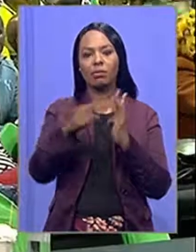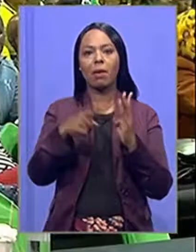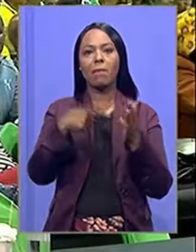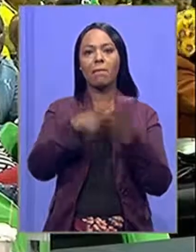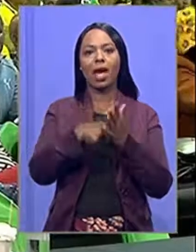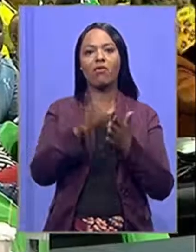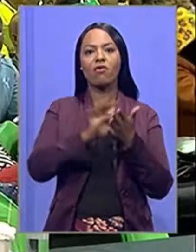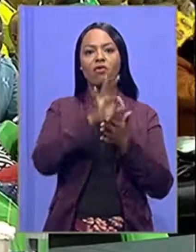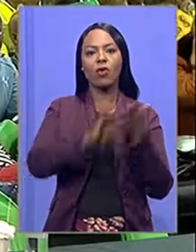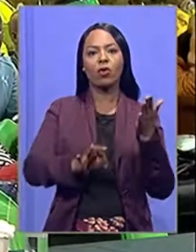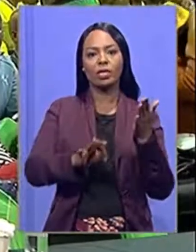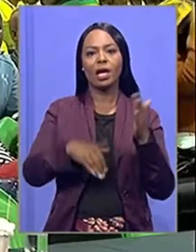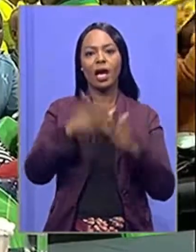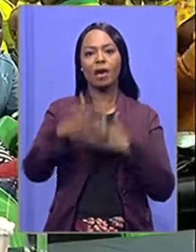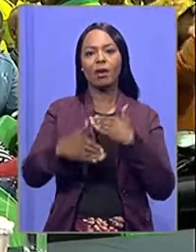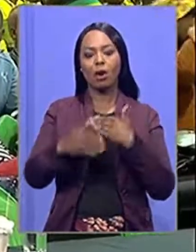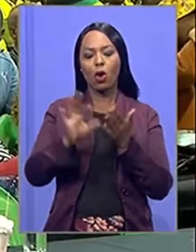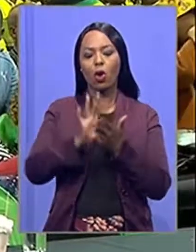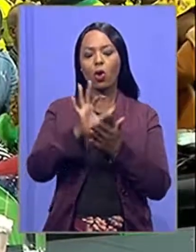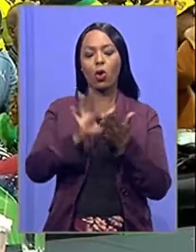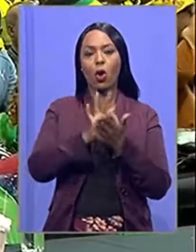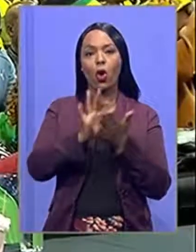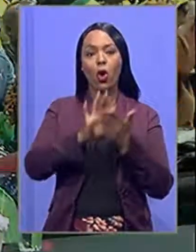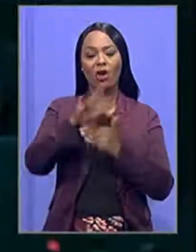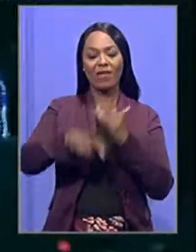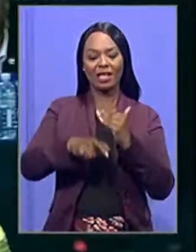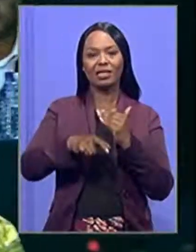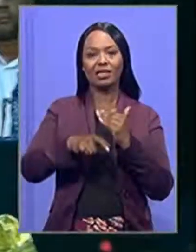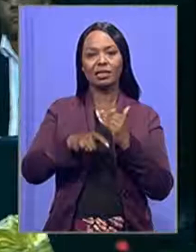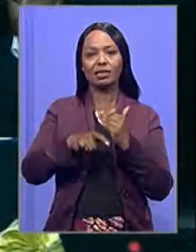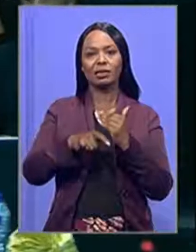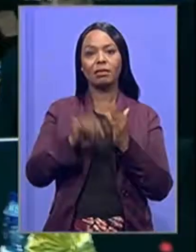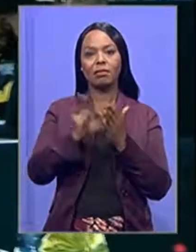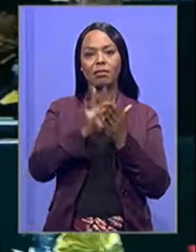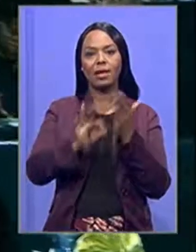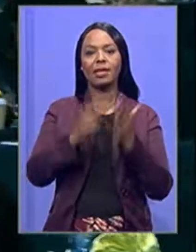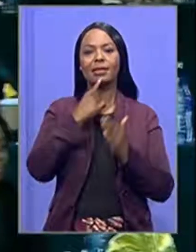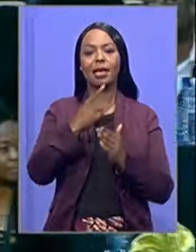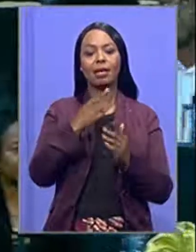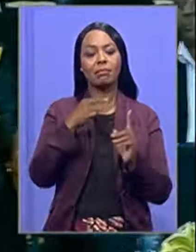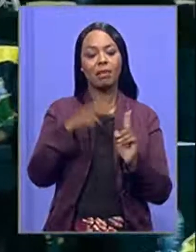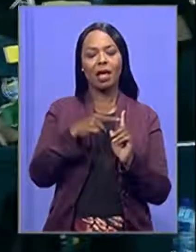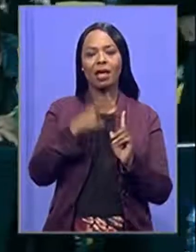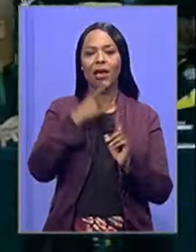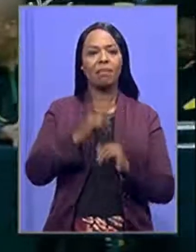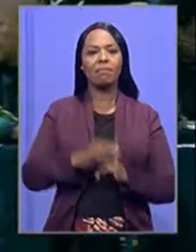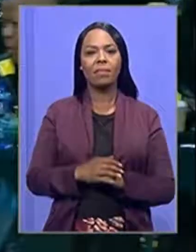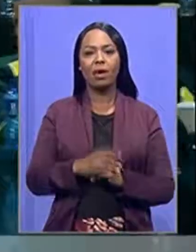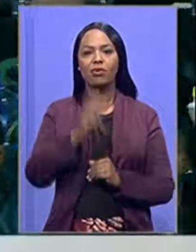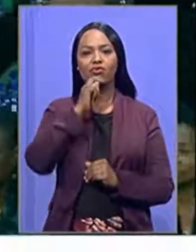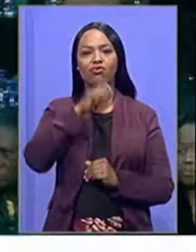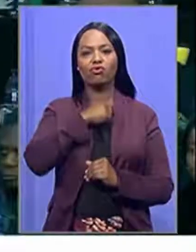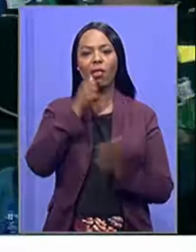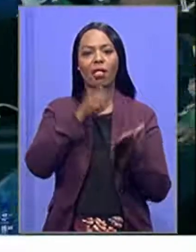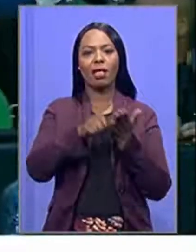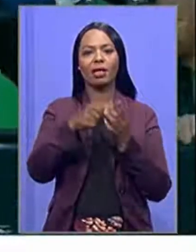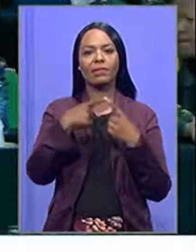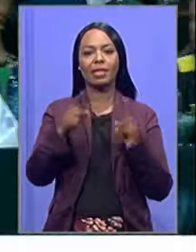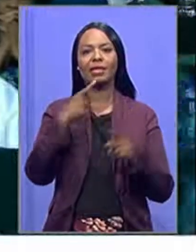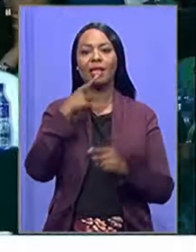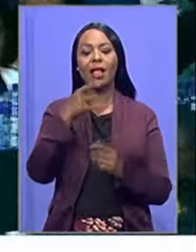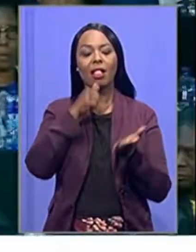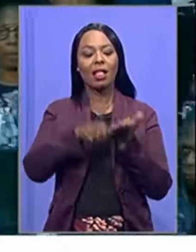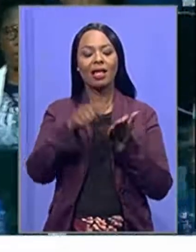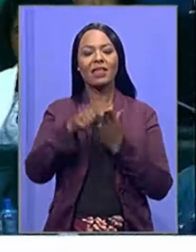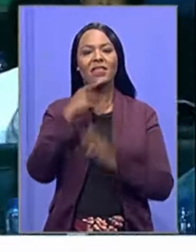lekoko. Fela mokwaledi wa komiti ya ditlhopo ya ANC a re lekwalo ga se la nnete. Komiti ya re yo go begwang e le mokwadi